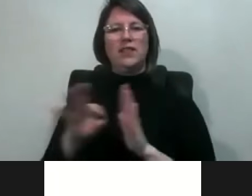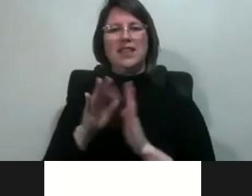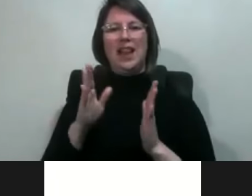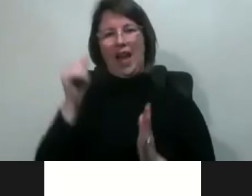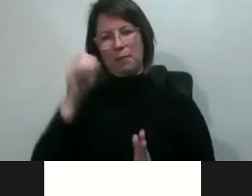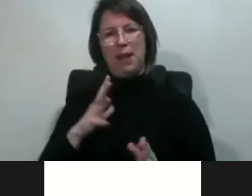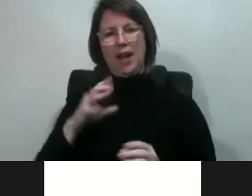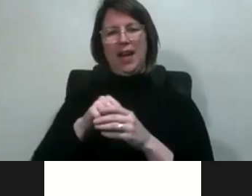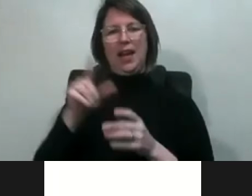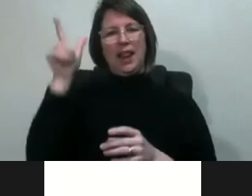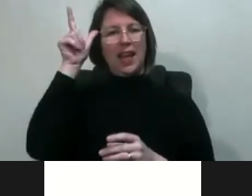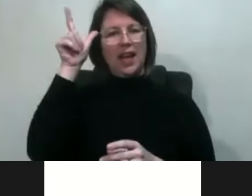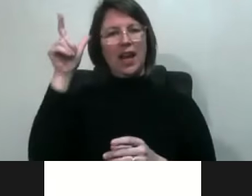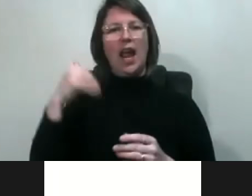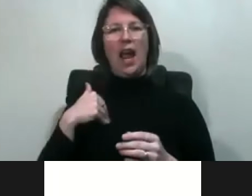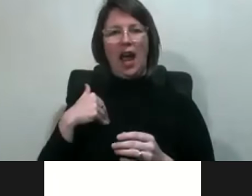that is near our